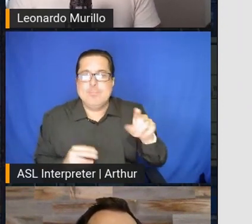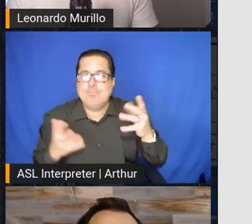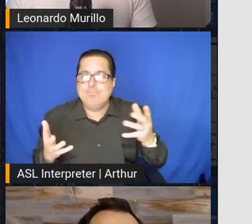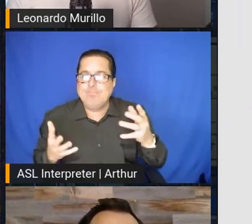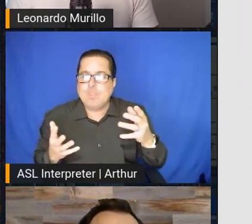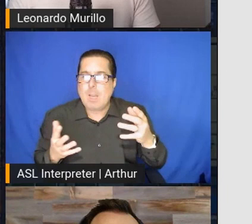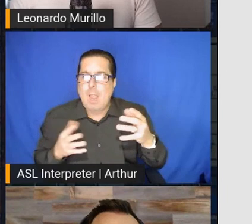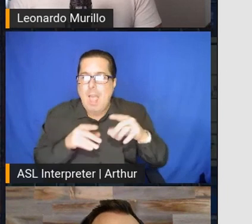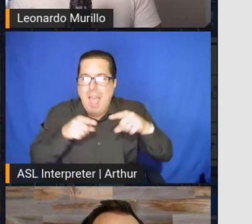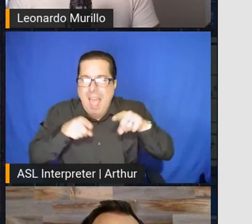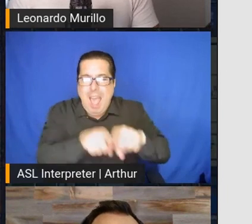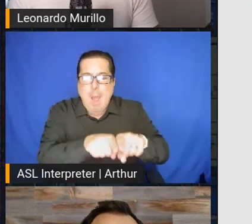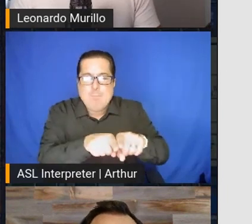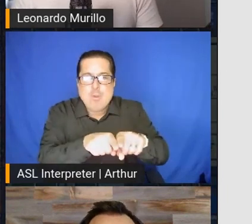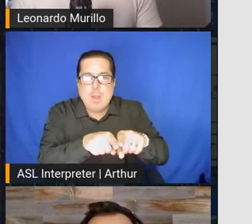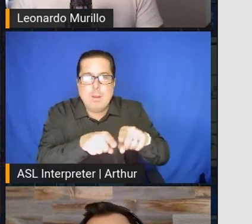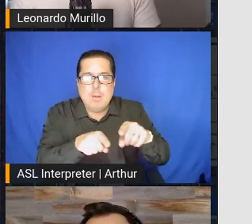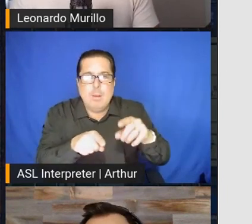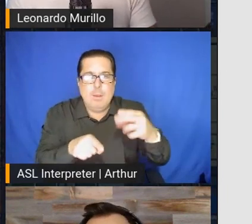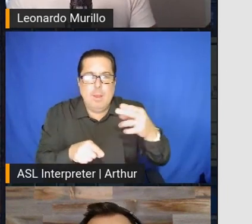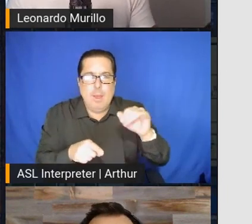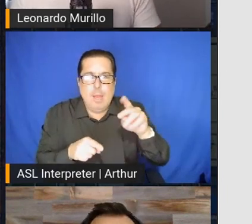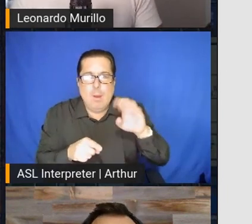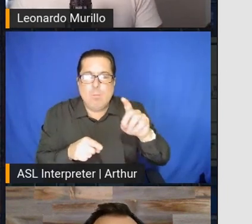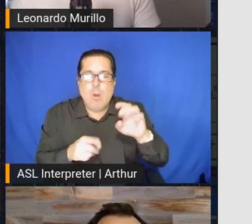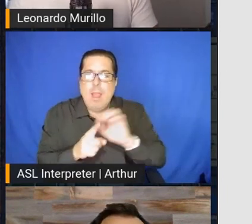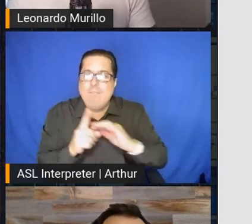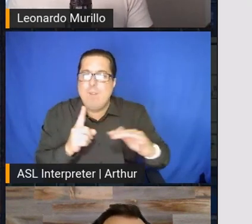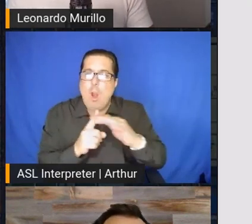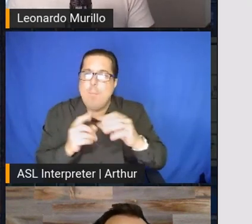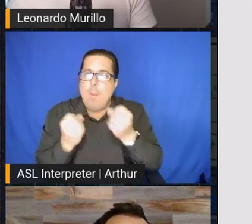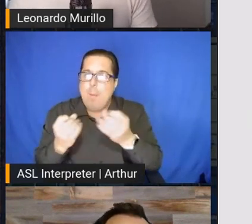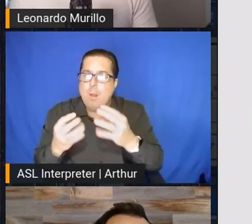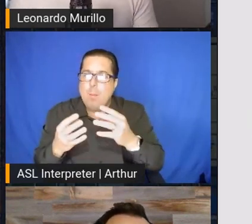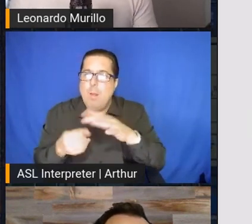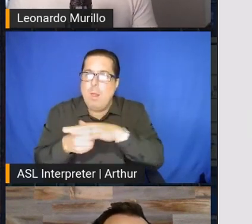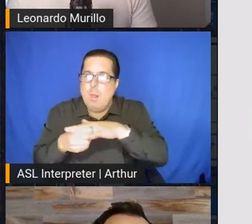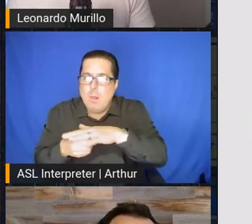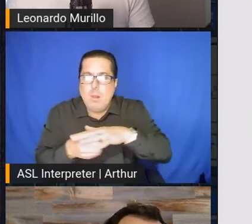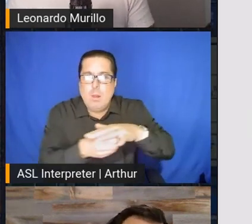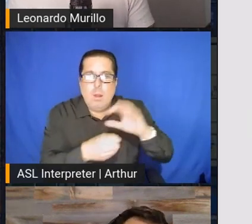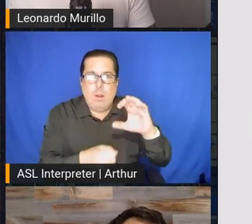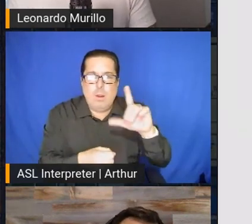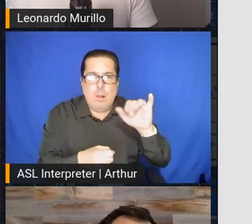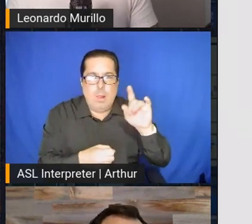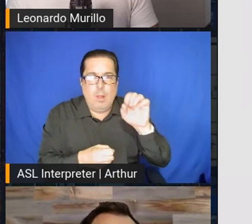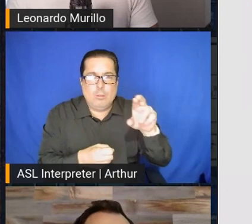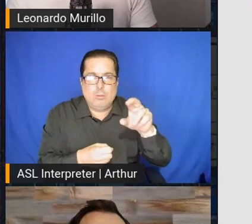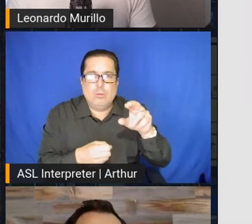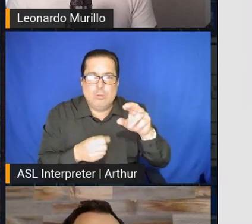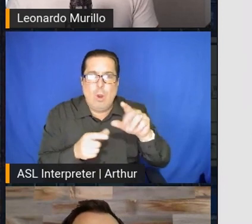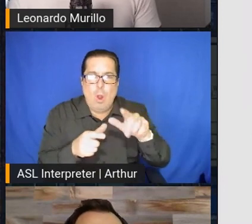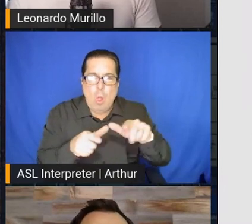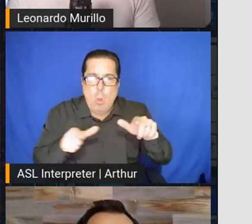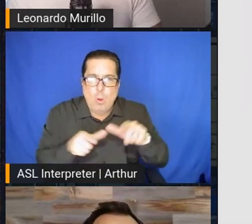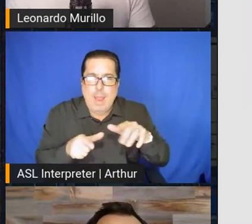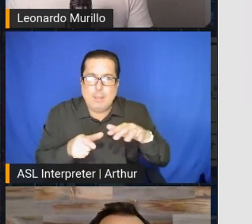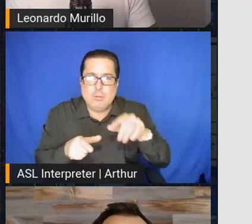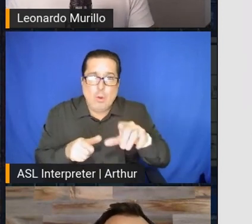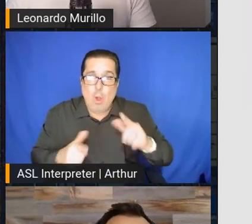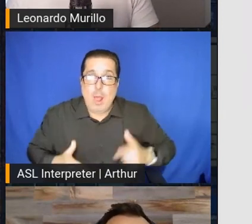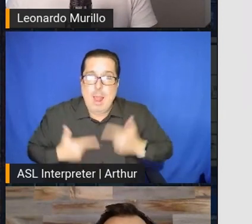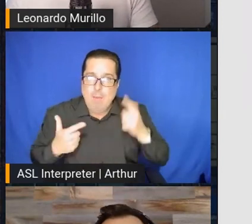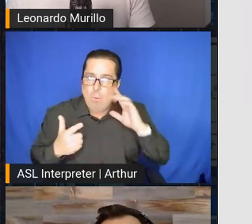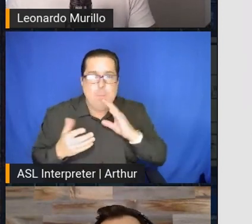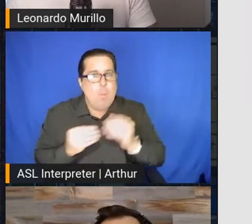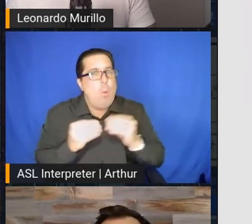hybrid environments where you have multiple clusters running in different locations. There's just so many. Your life is just going to be so